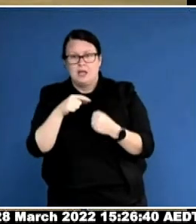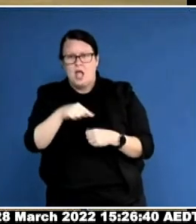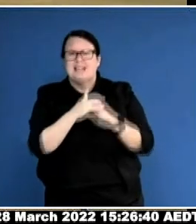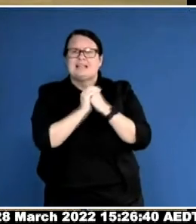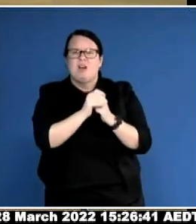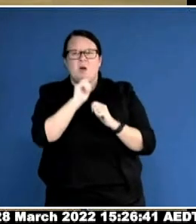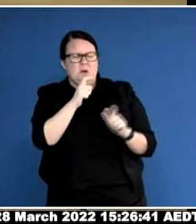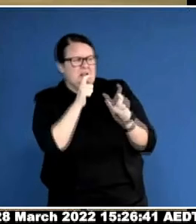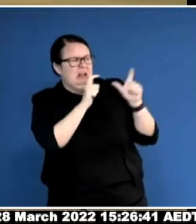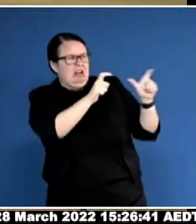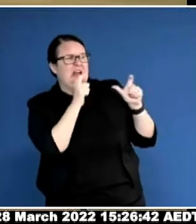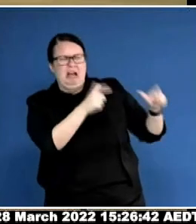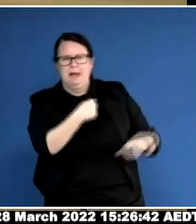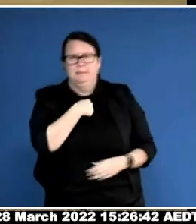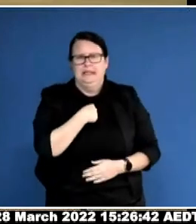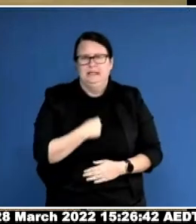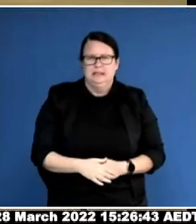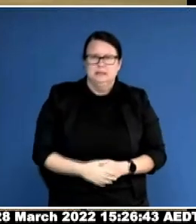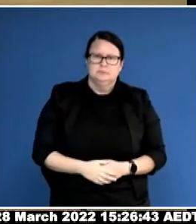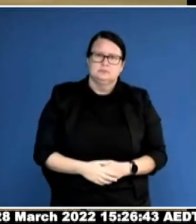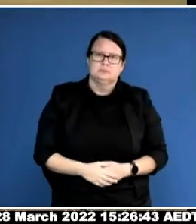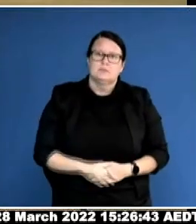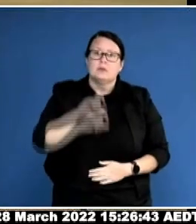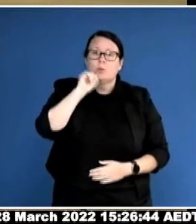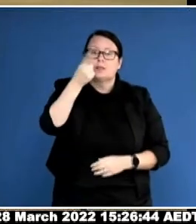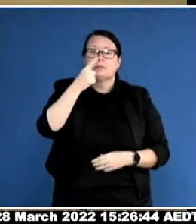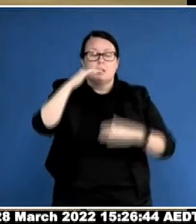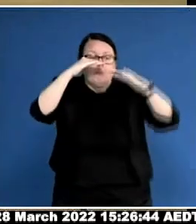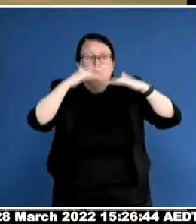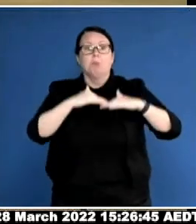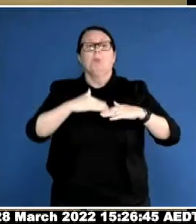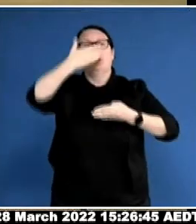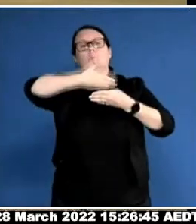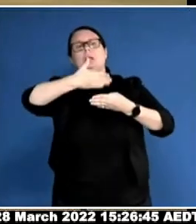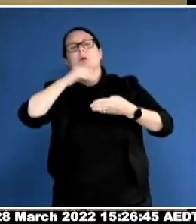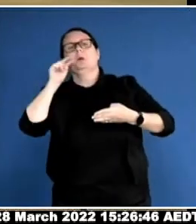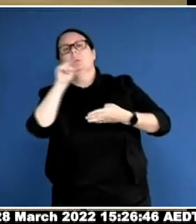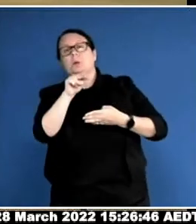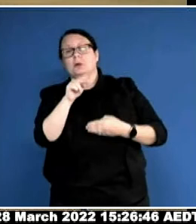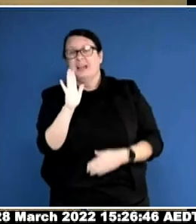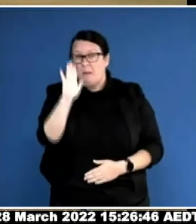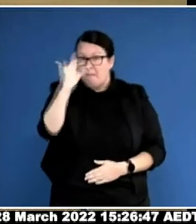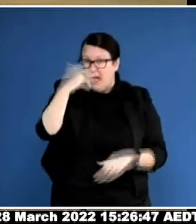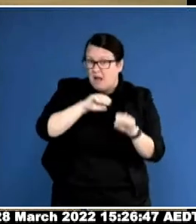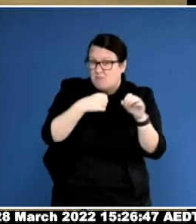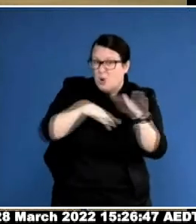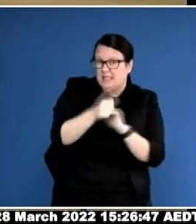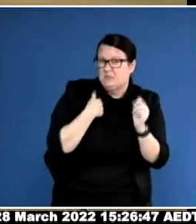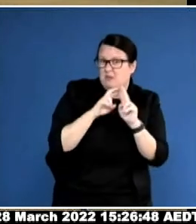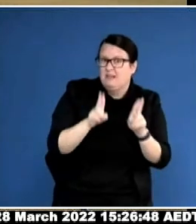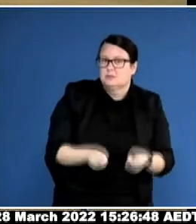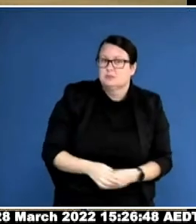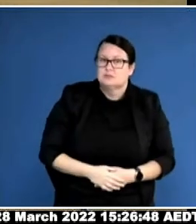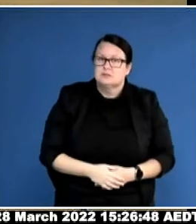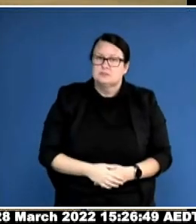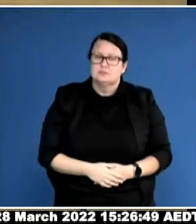and his friends would call out. He would also do things like look through my windows. once he broke into my apartment. I